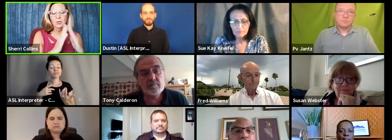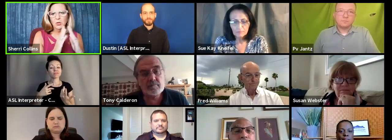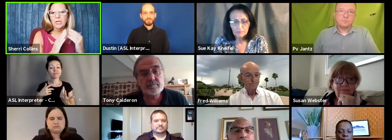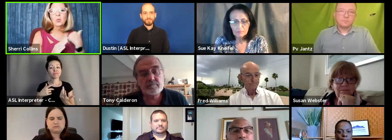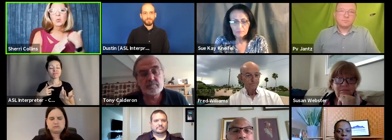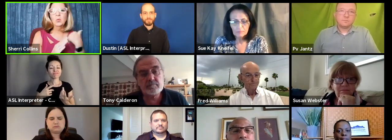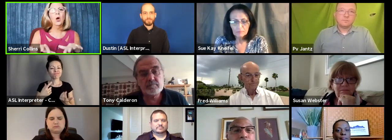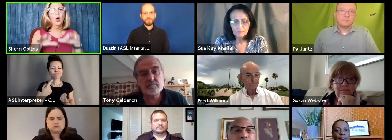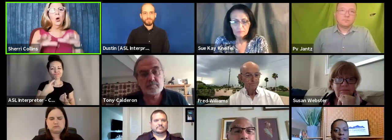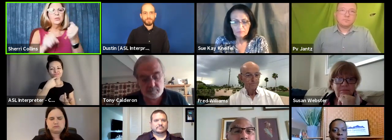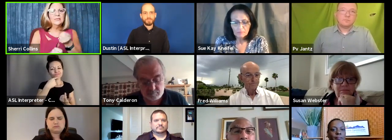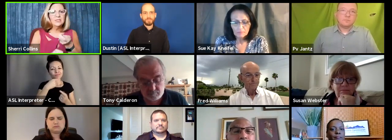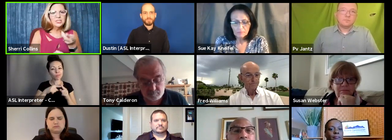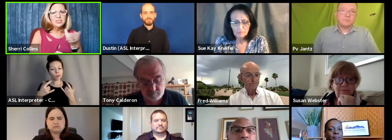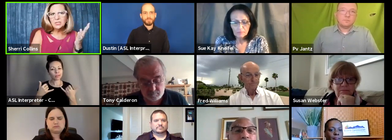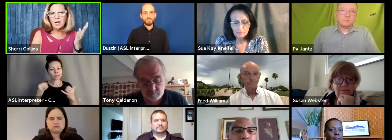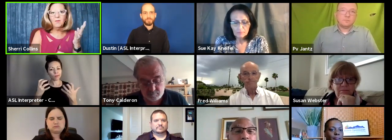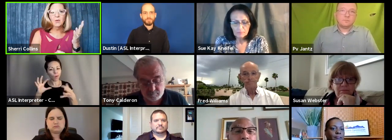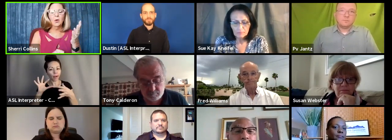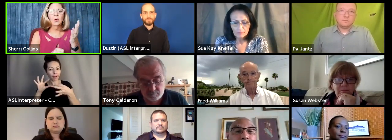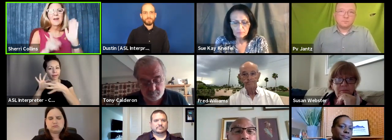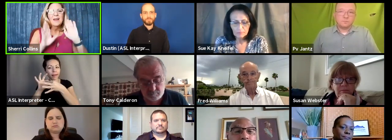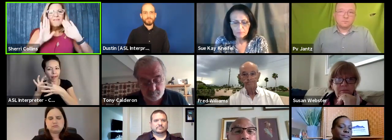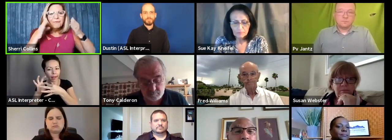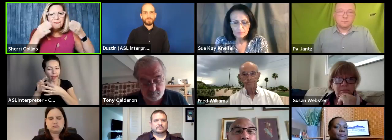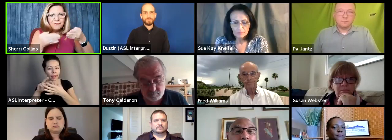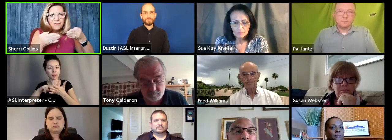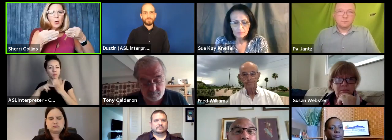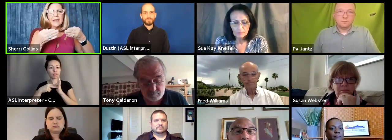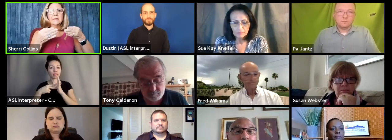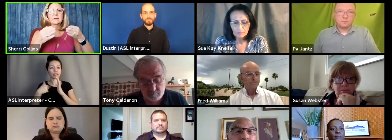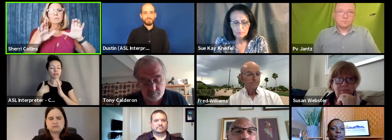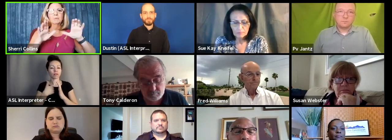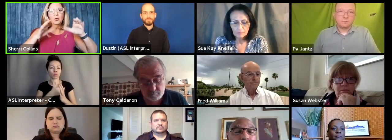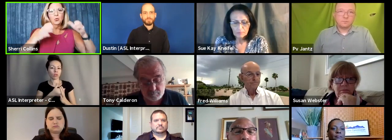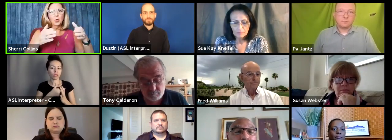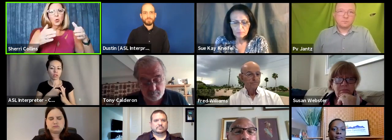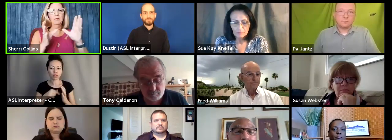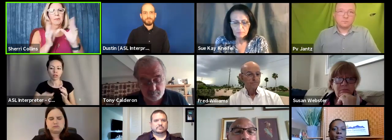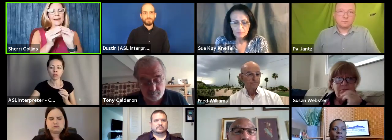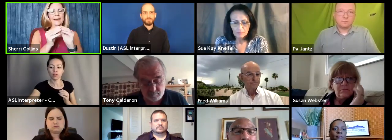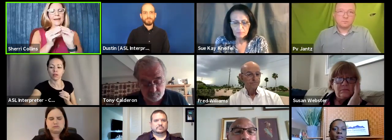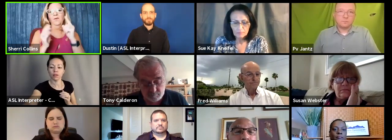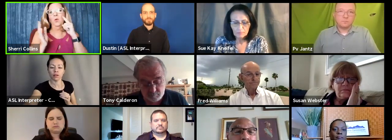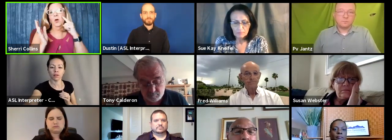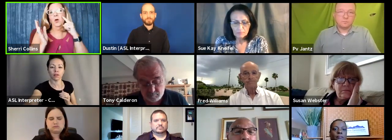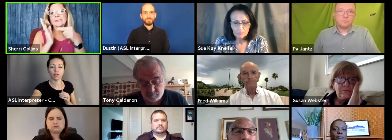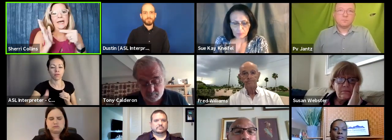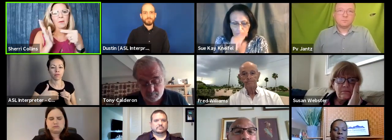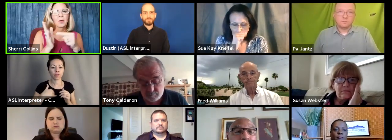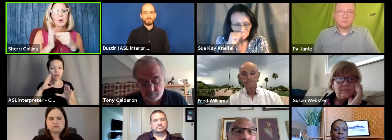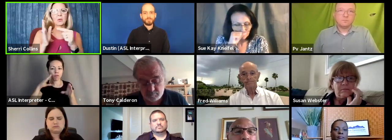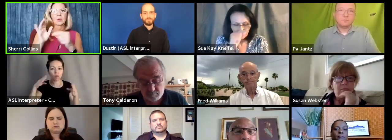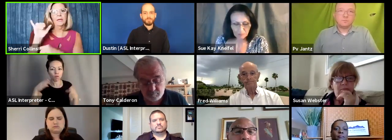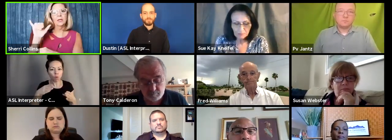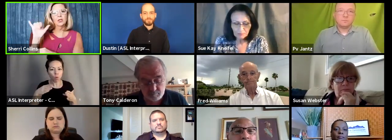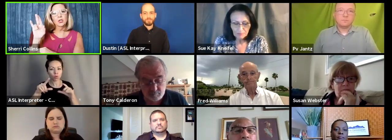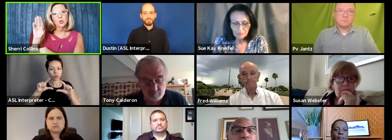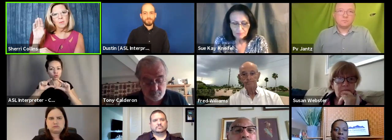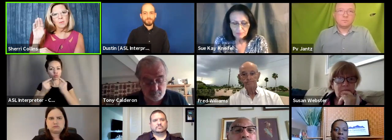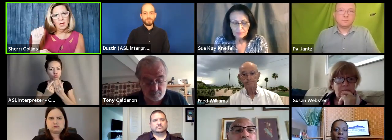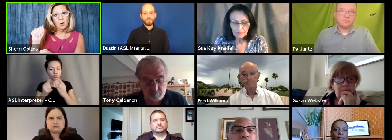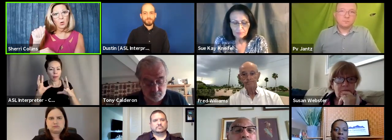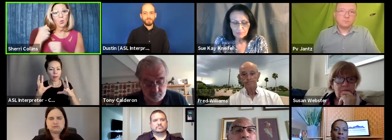the community, we have hosted several focus group meetings. For example,